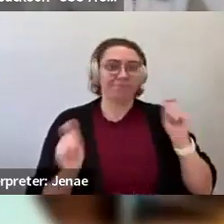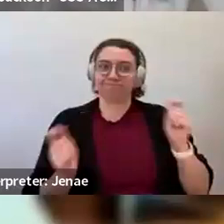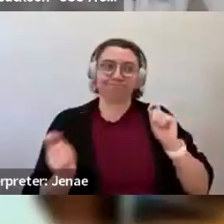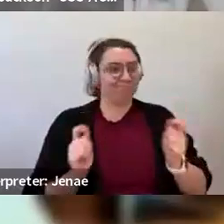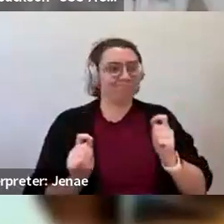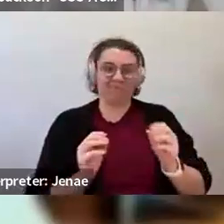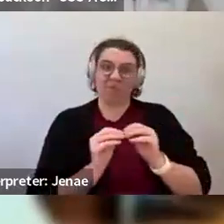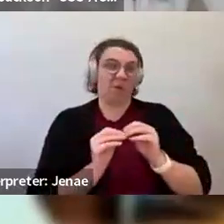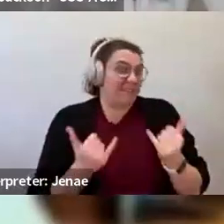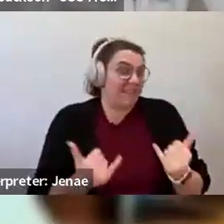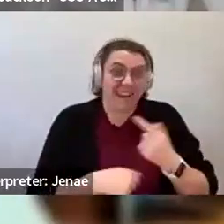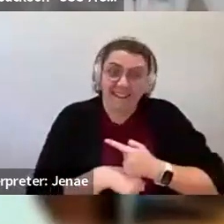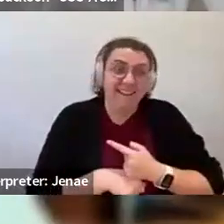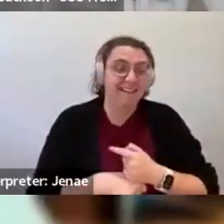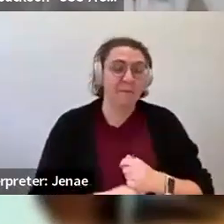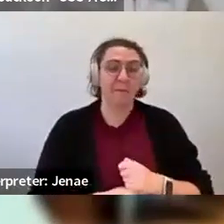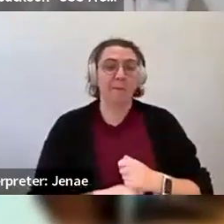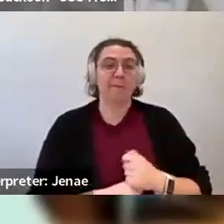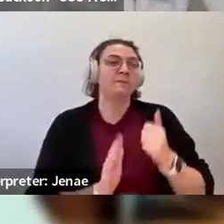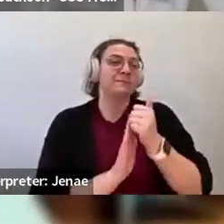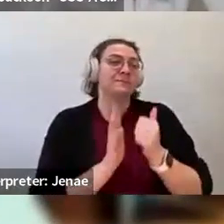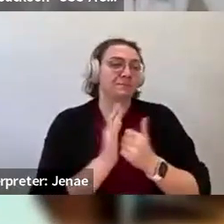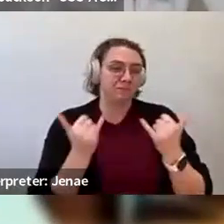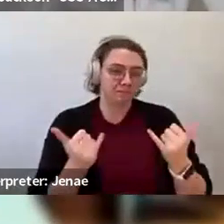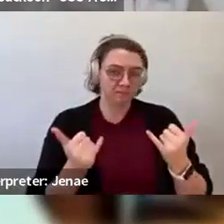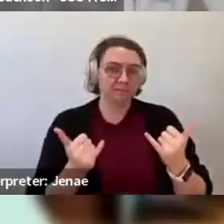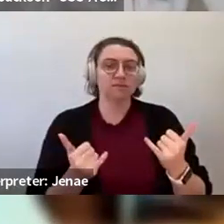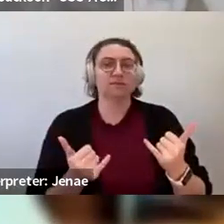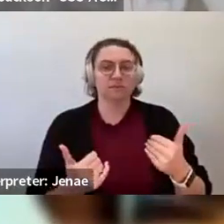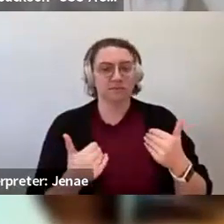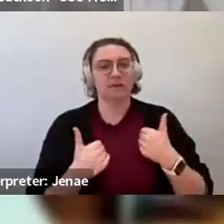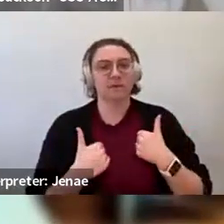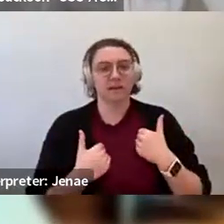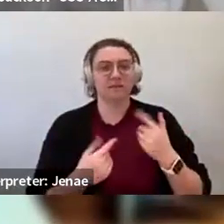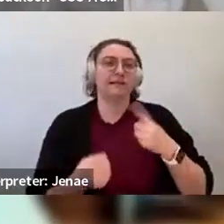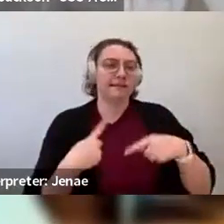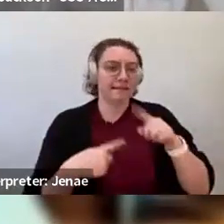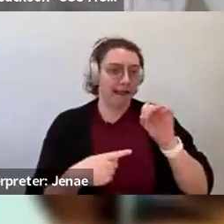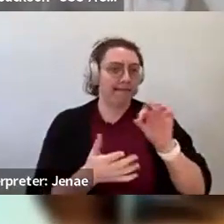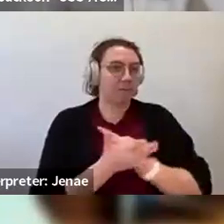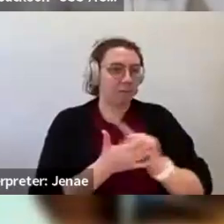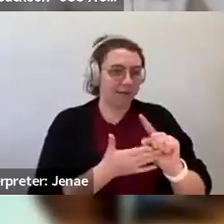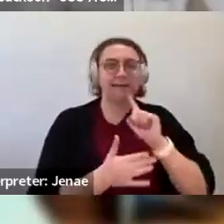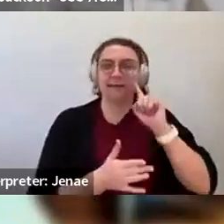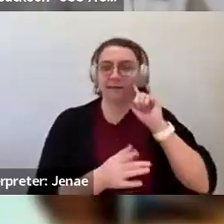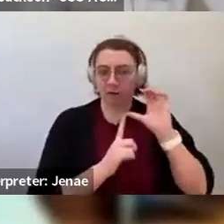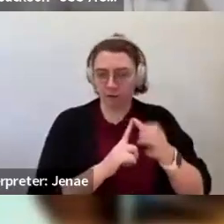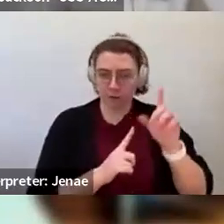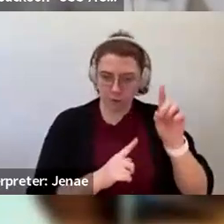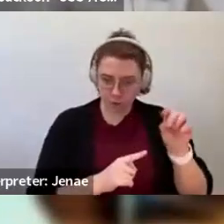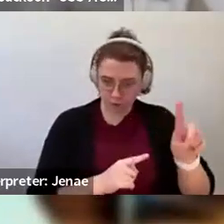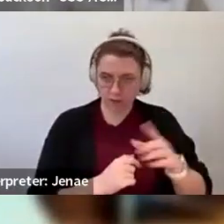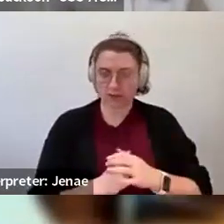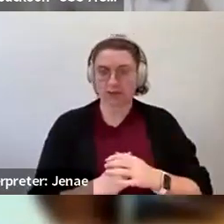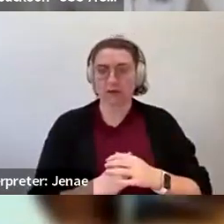So, for our agenda for today, we have our sign of the week in Deaf Culture 101.